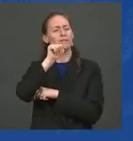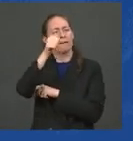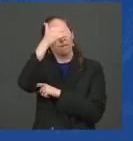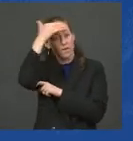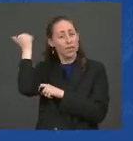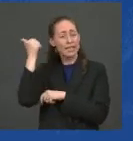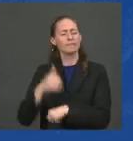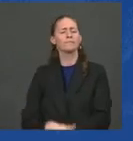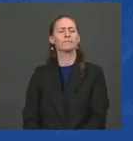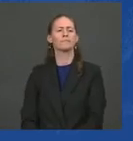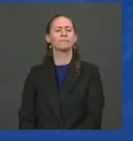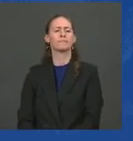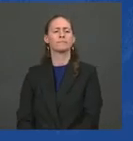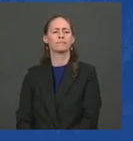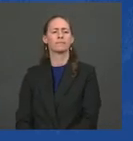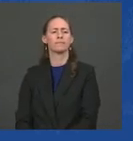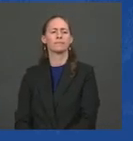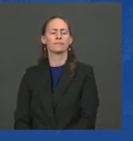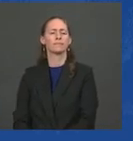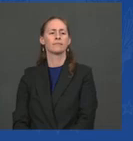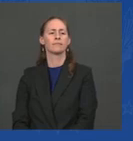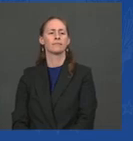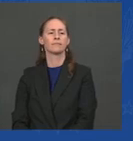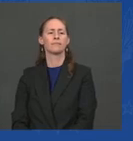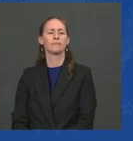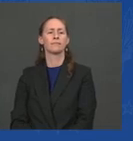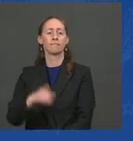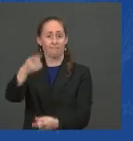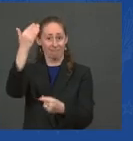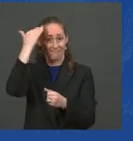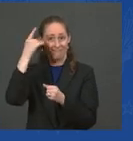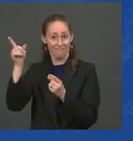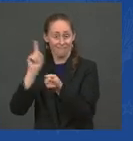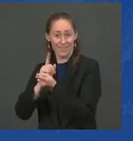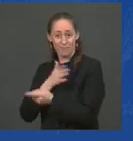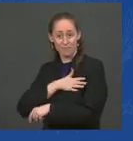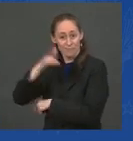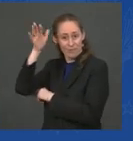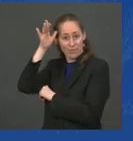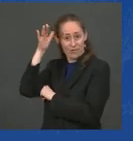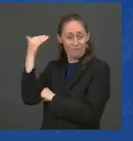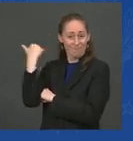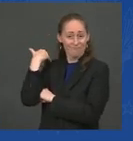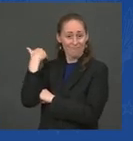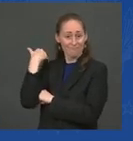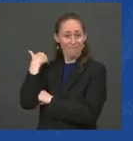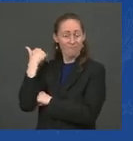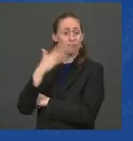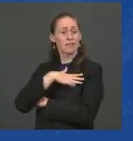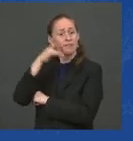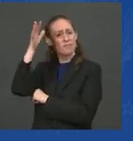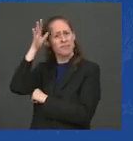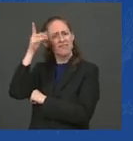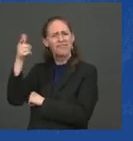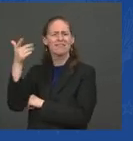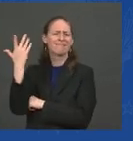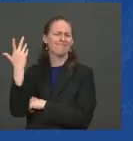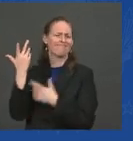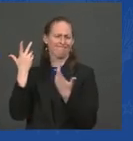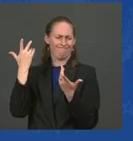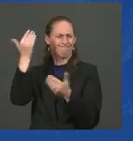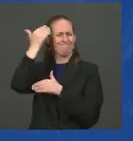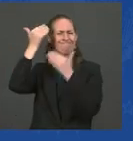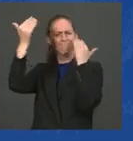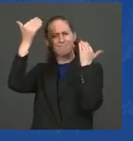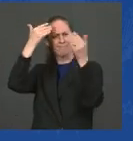times before, because you got to meet my dad. My dad was a well-read, high school educated fellow whose